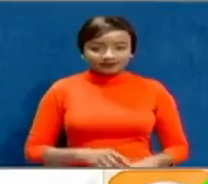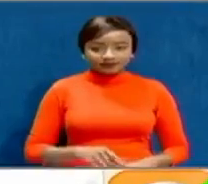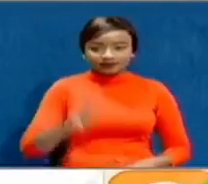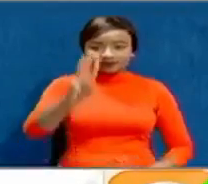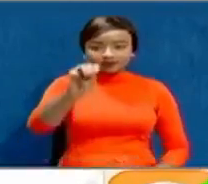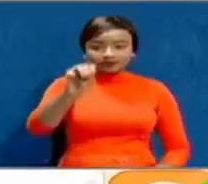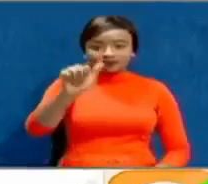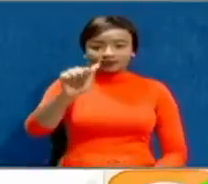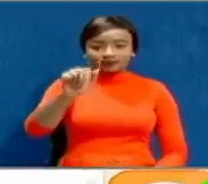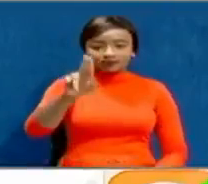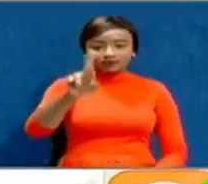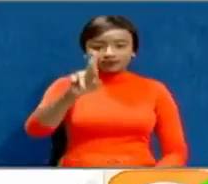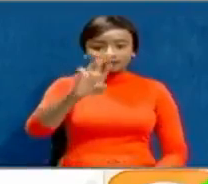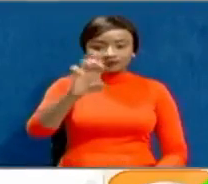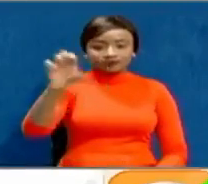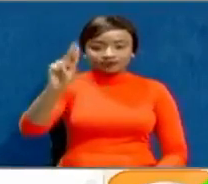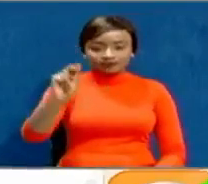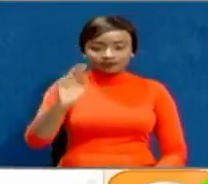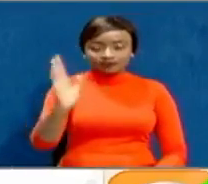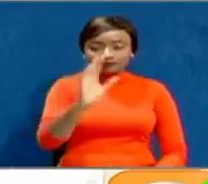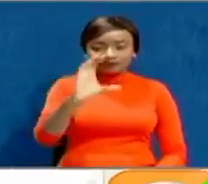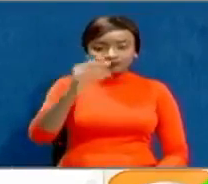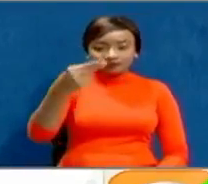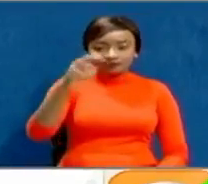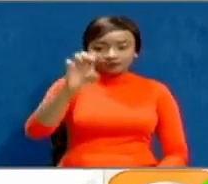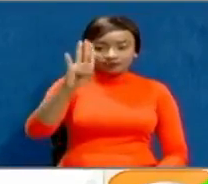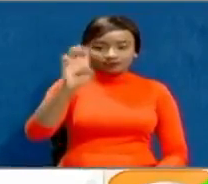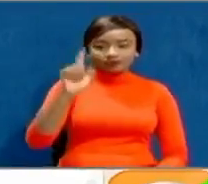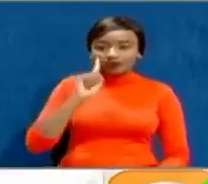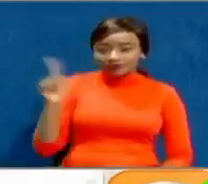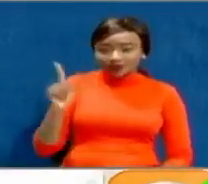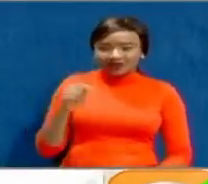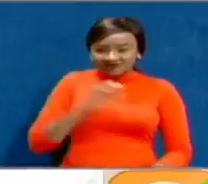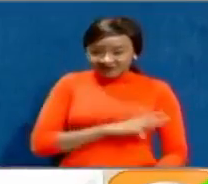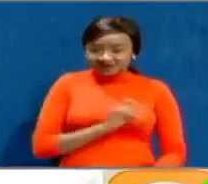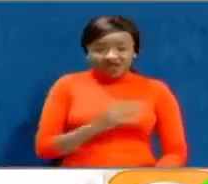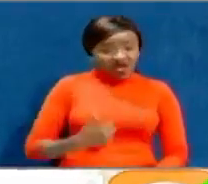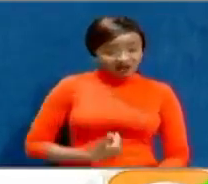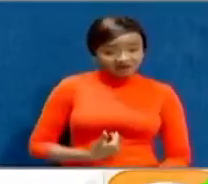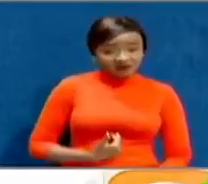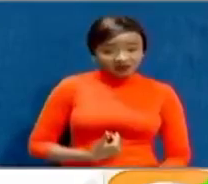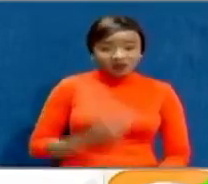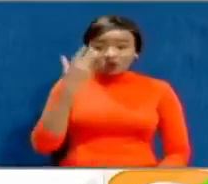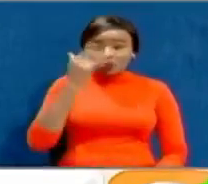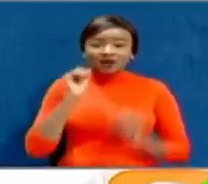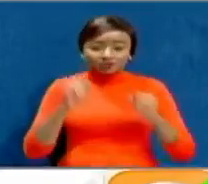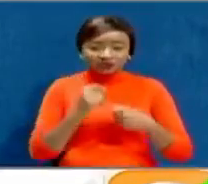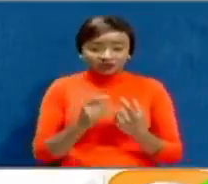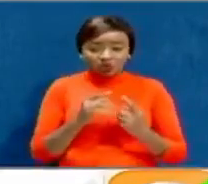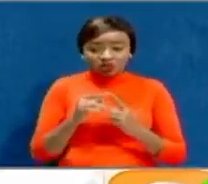Maureen Chebet walks the streets of Kisii town constantly looking over her shoulders for fear of being